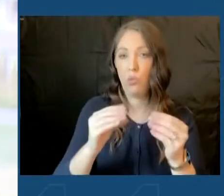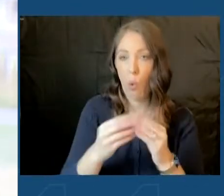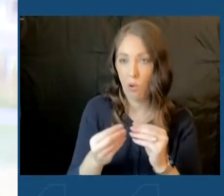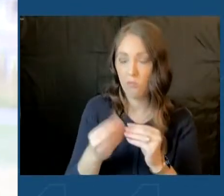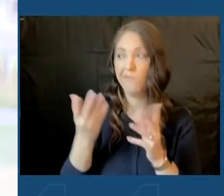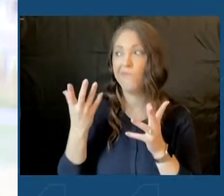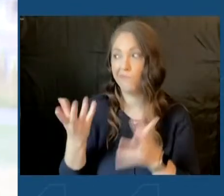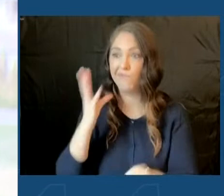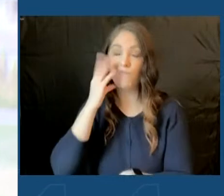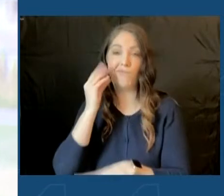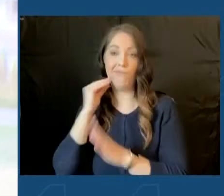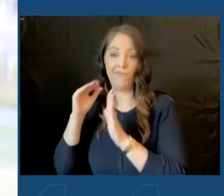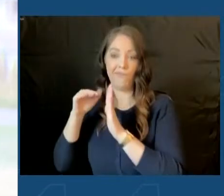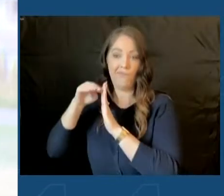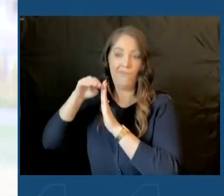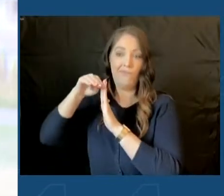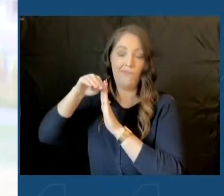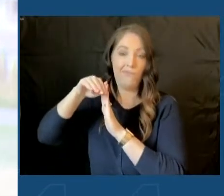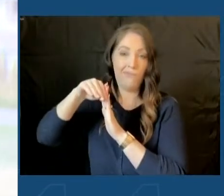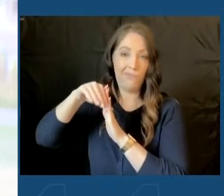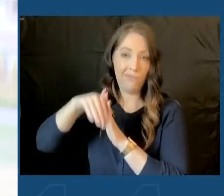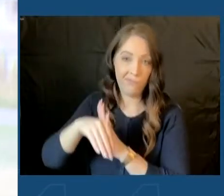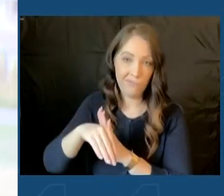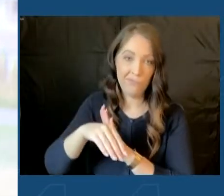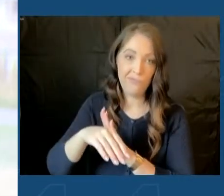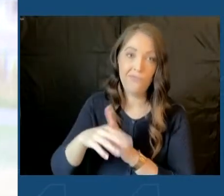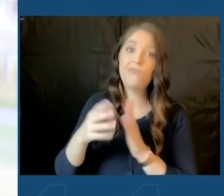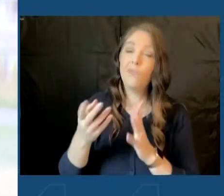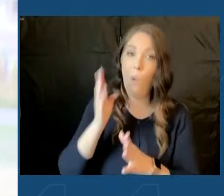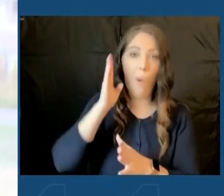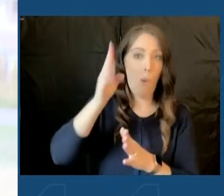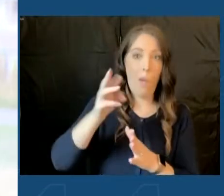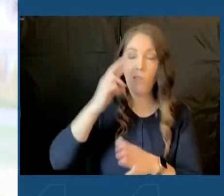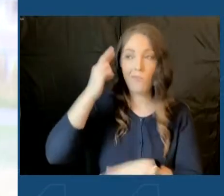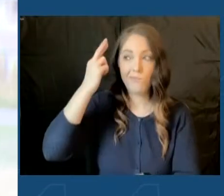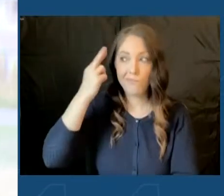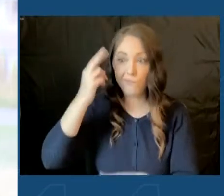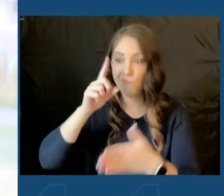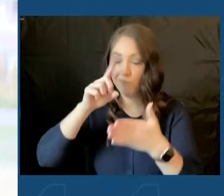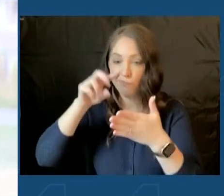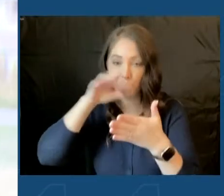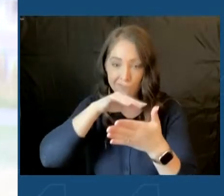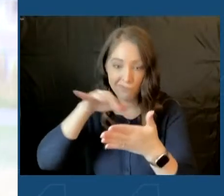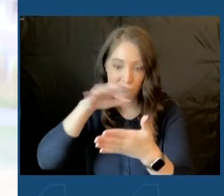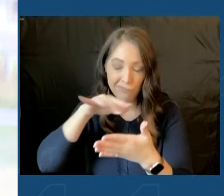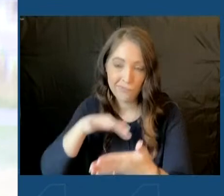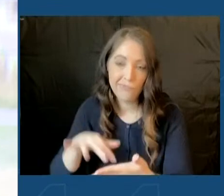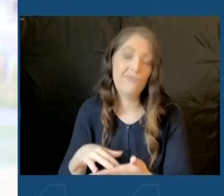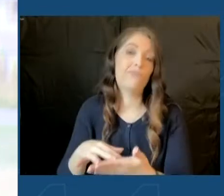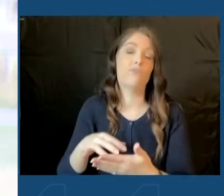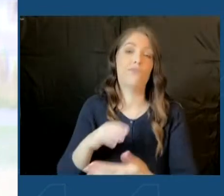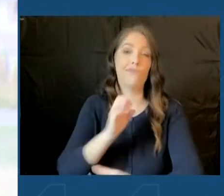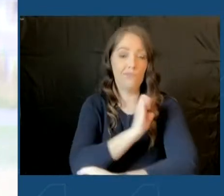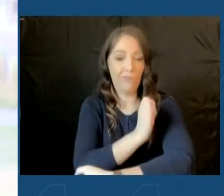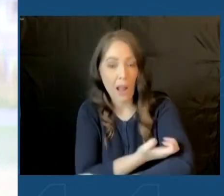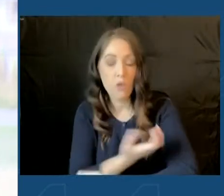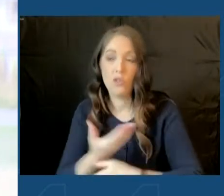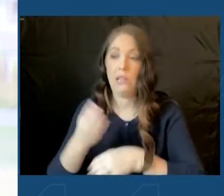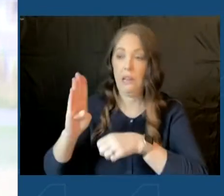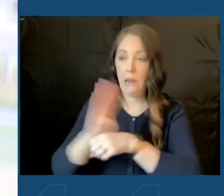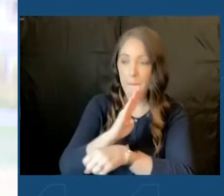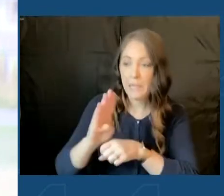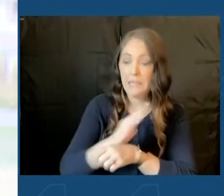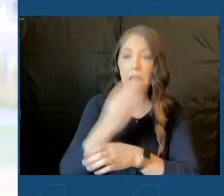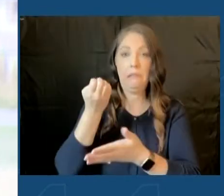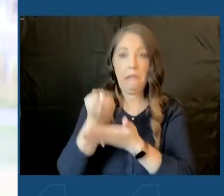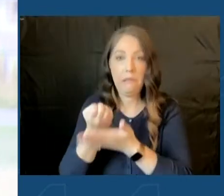that, for reasons that'll be studied for years to come, we lost that energy, the businesses, the commerce